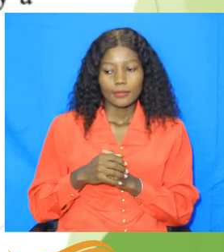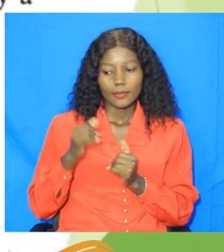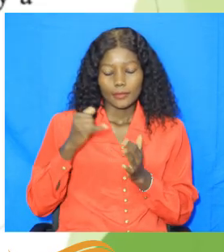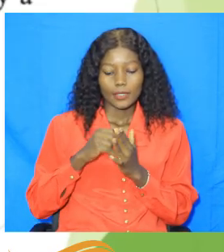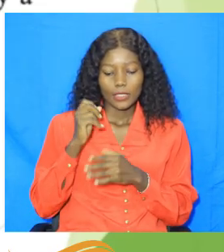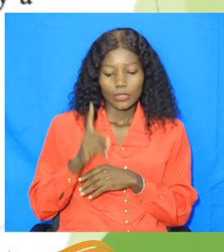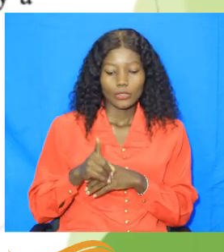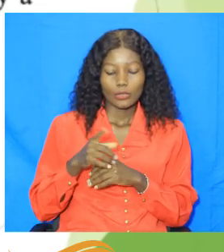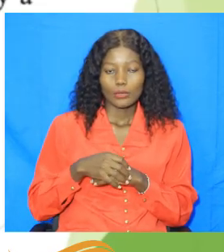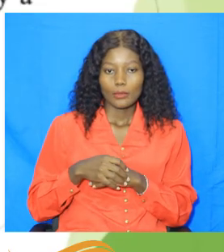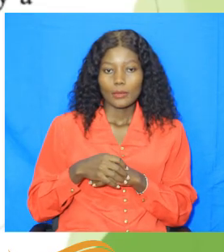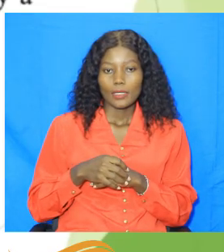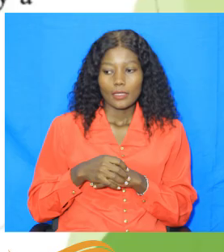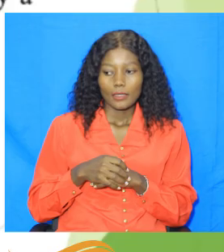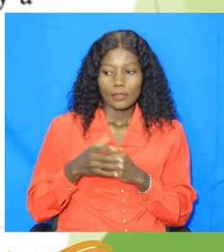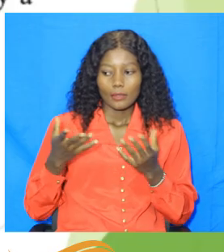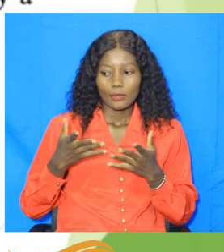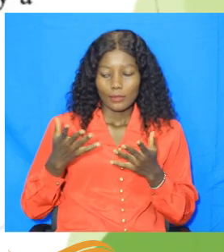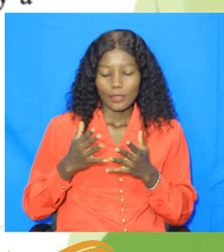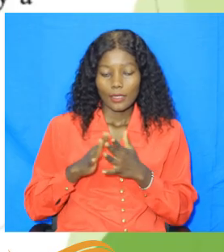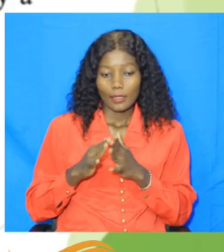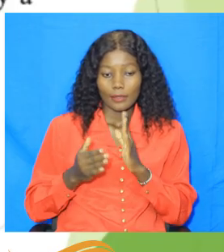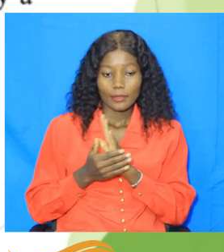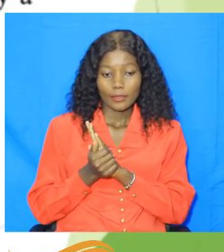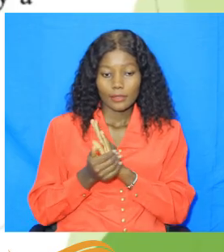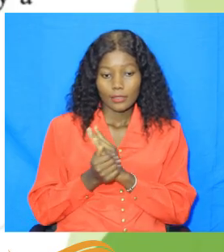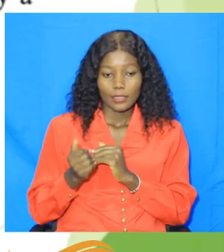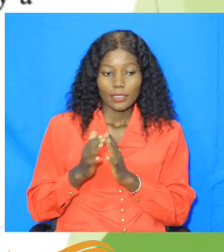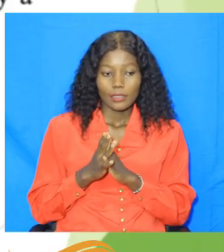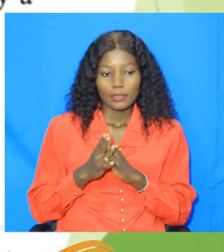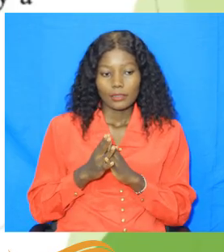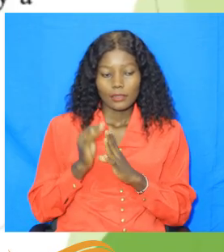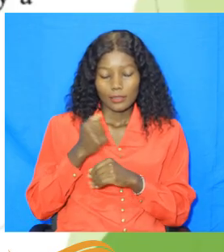a distance where the technique will be effective.